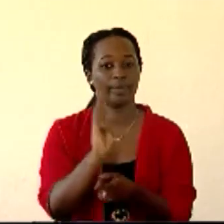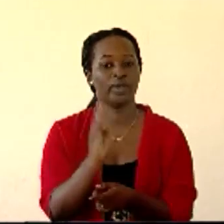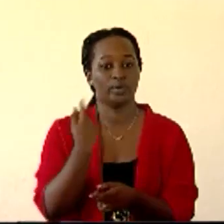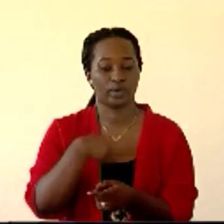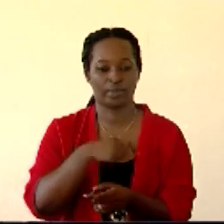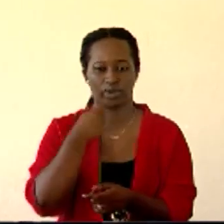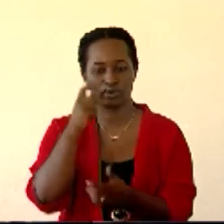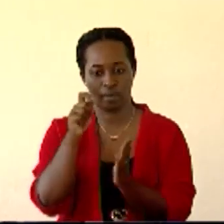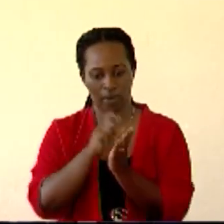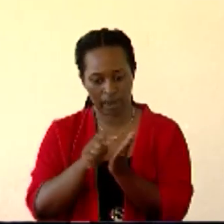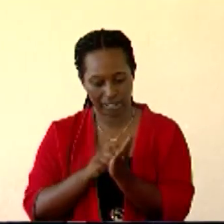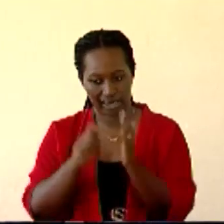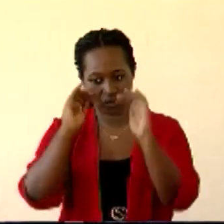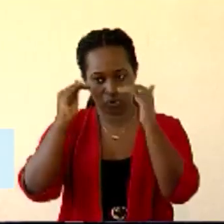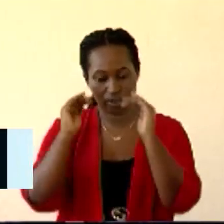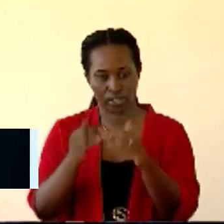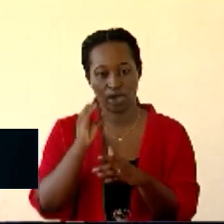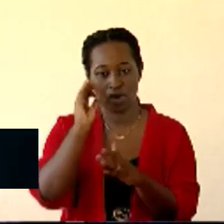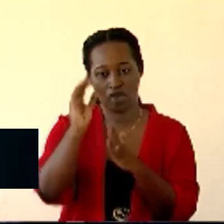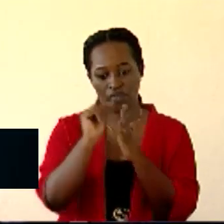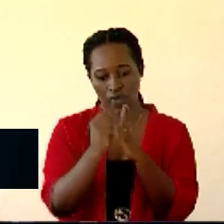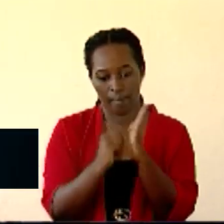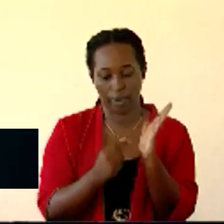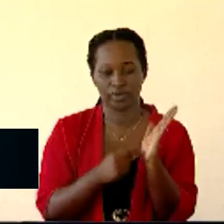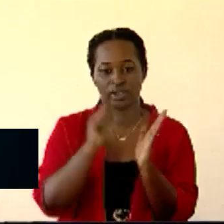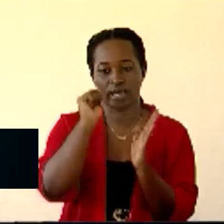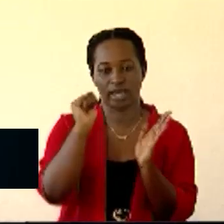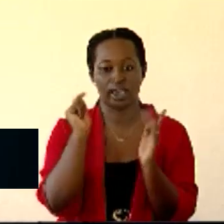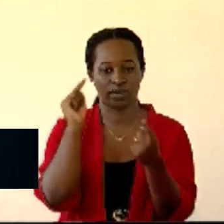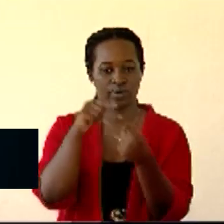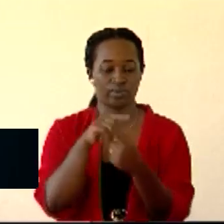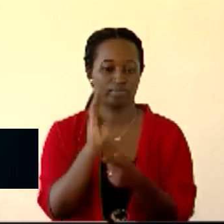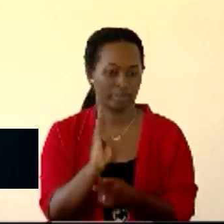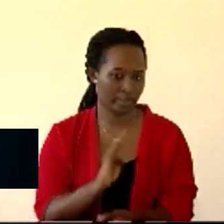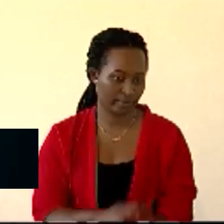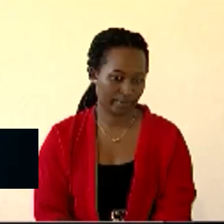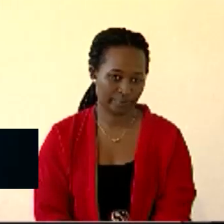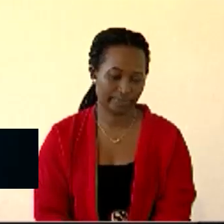the structures of compounds A to D. Fortunately,